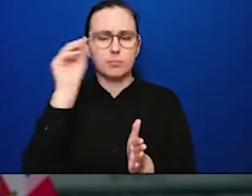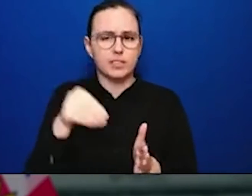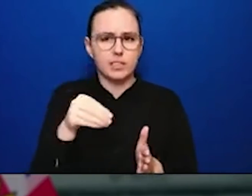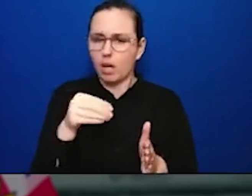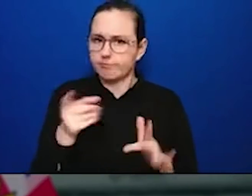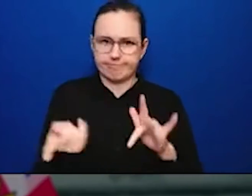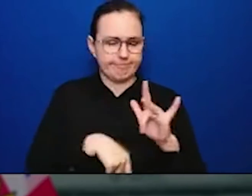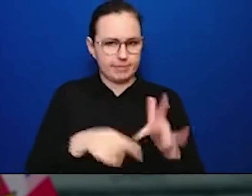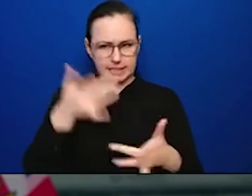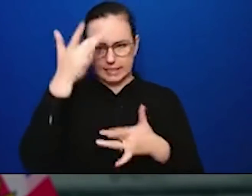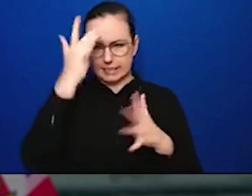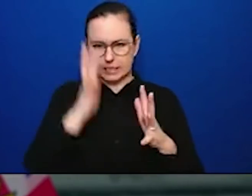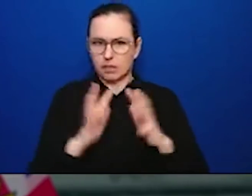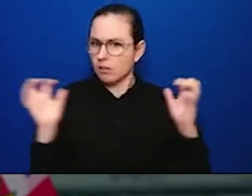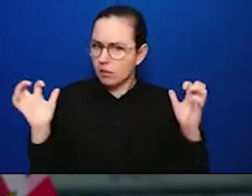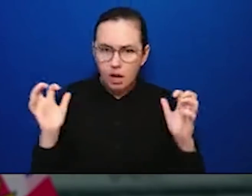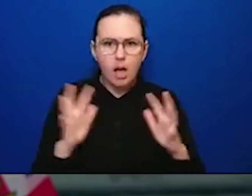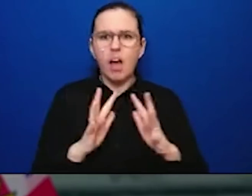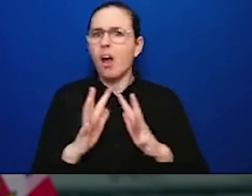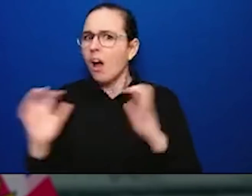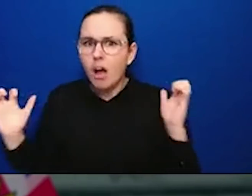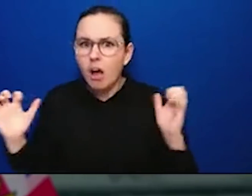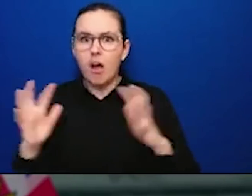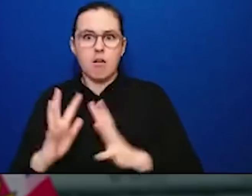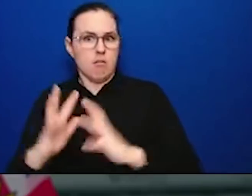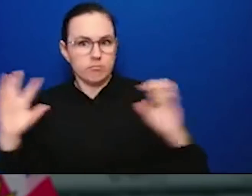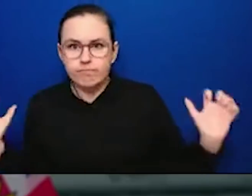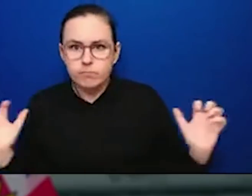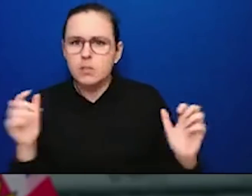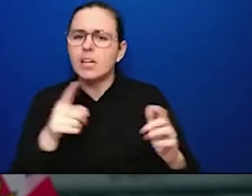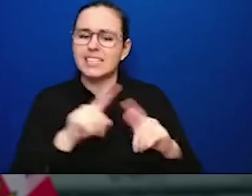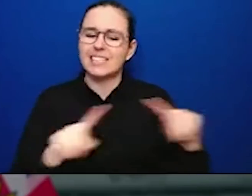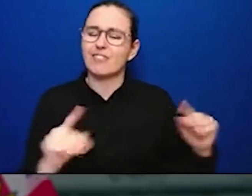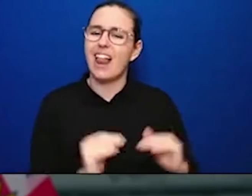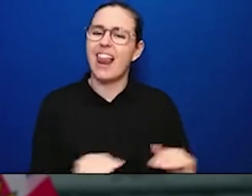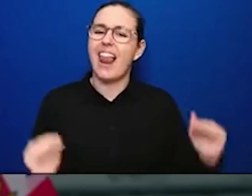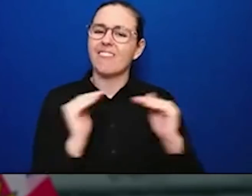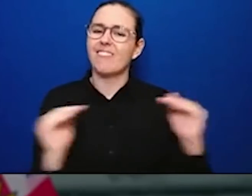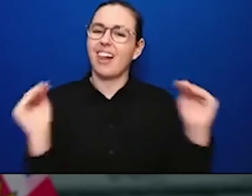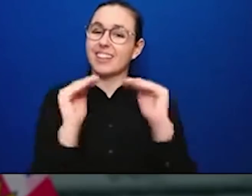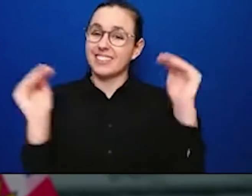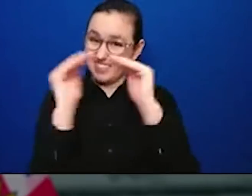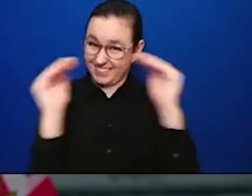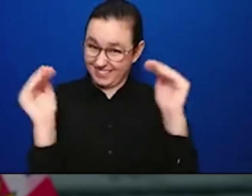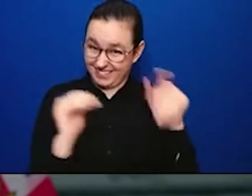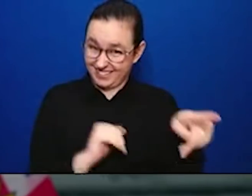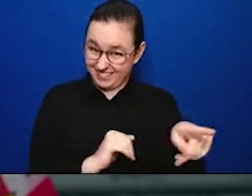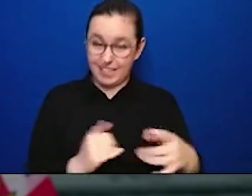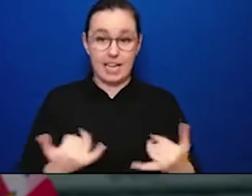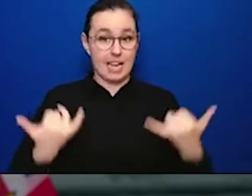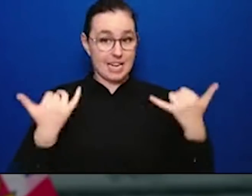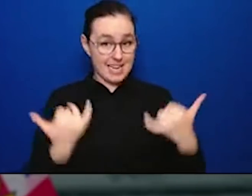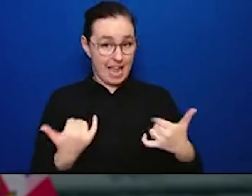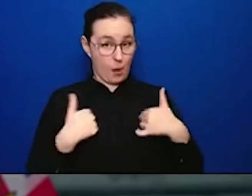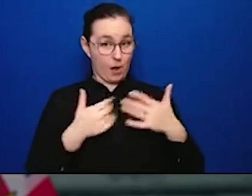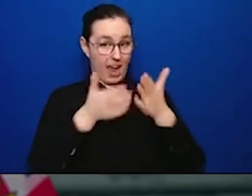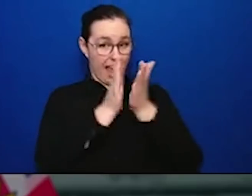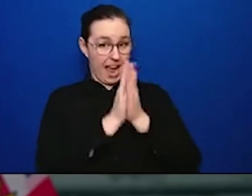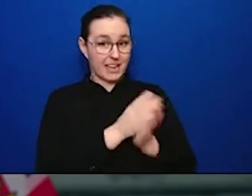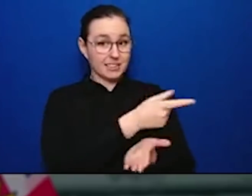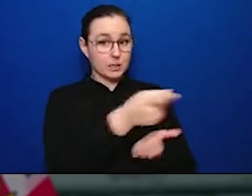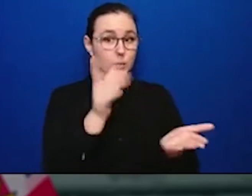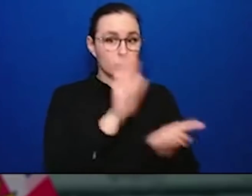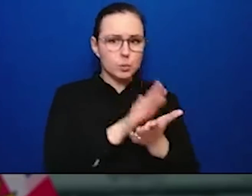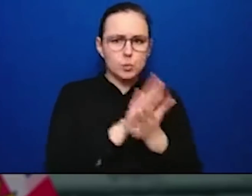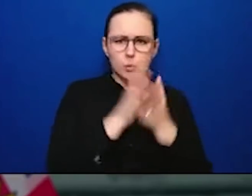why we're taking some extra time to put those protocols in place, because it'll vary. A school in a small